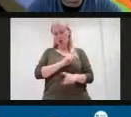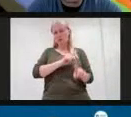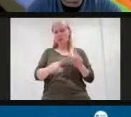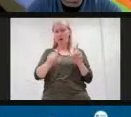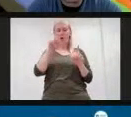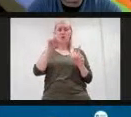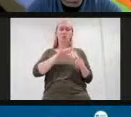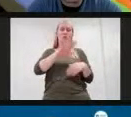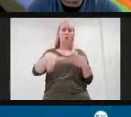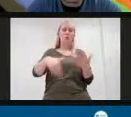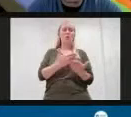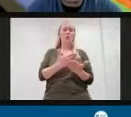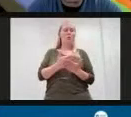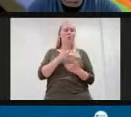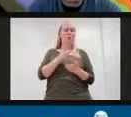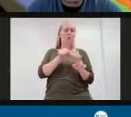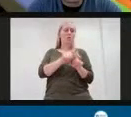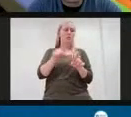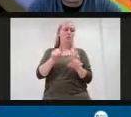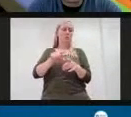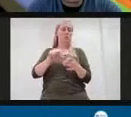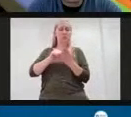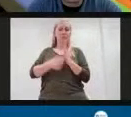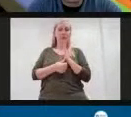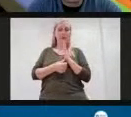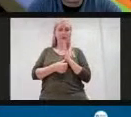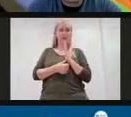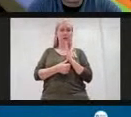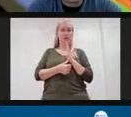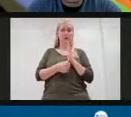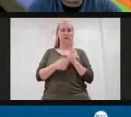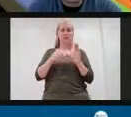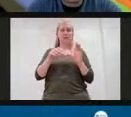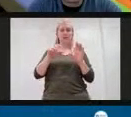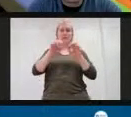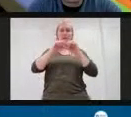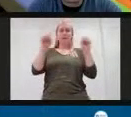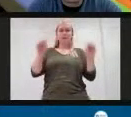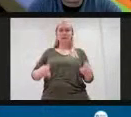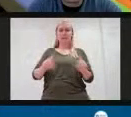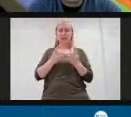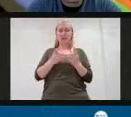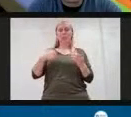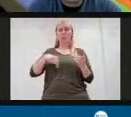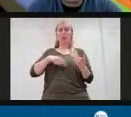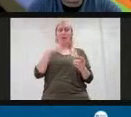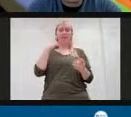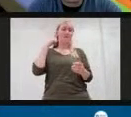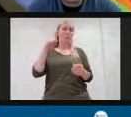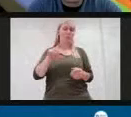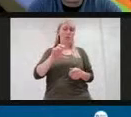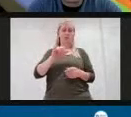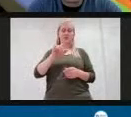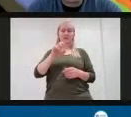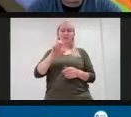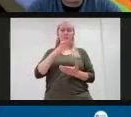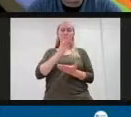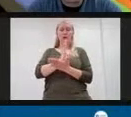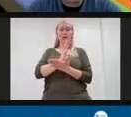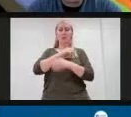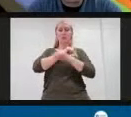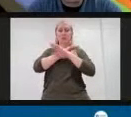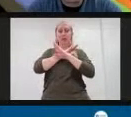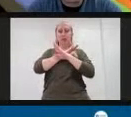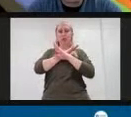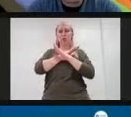also ensure that as a system, as a district, we uphold the civil rights protection of our students and use